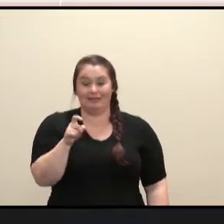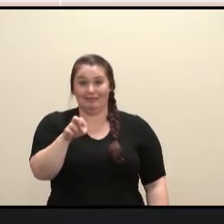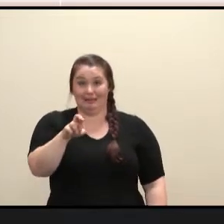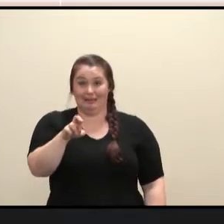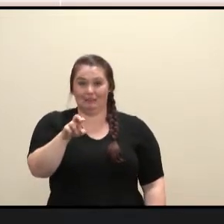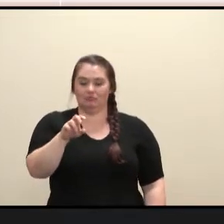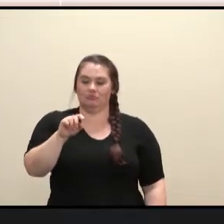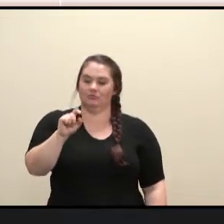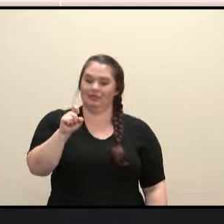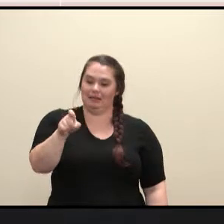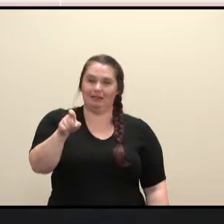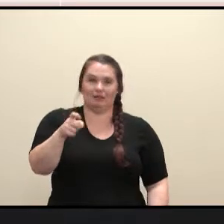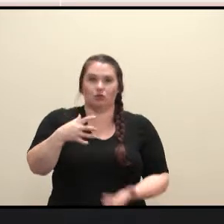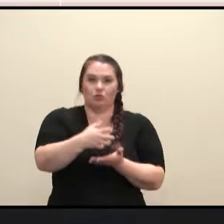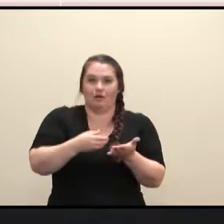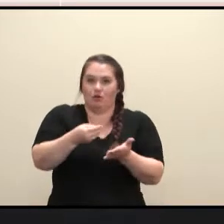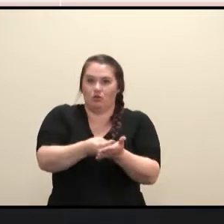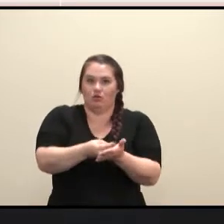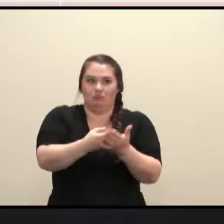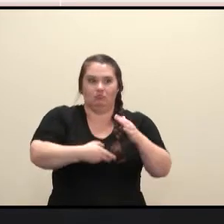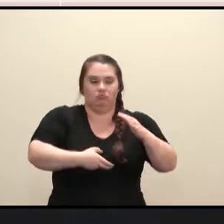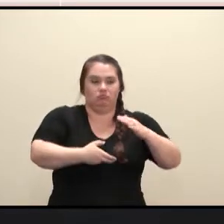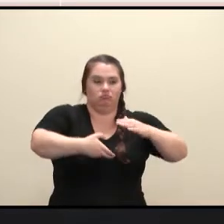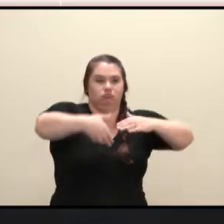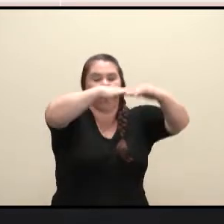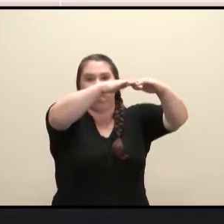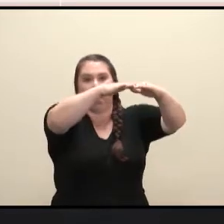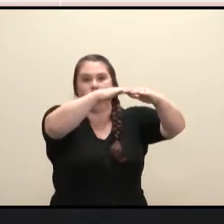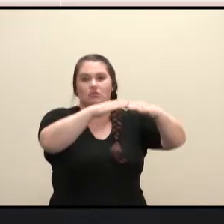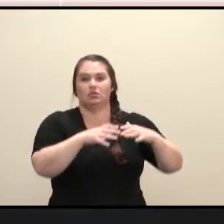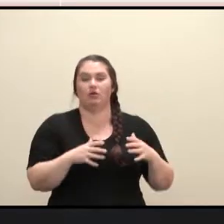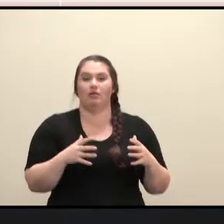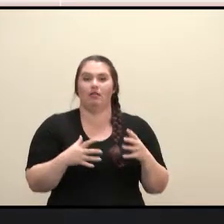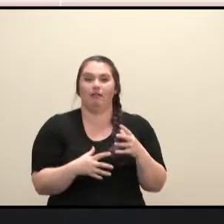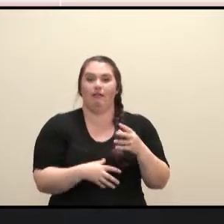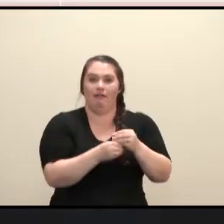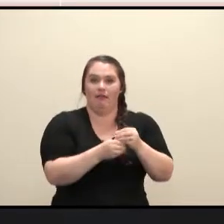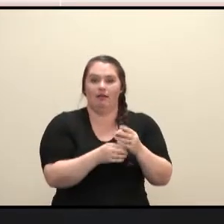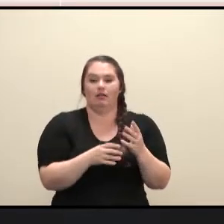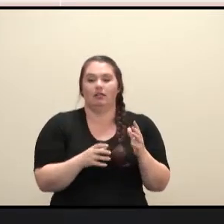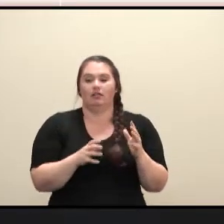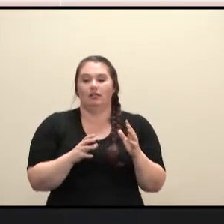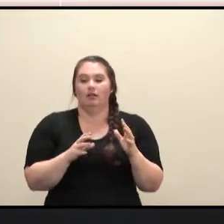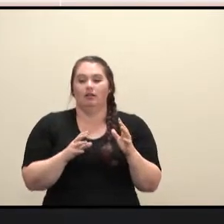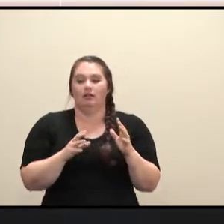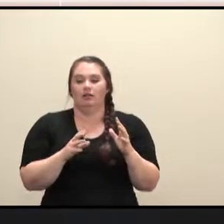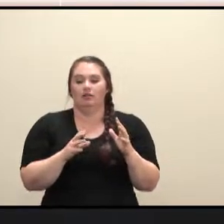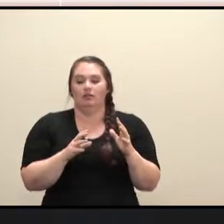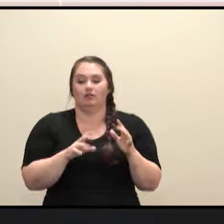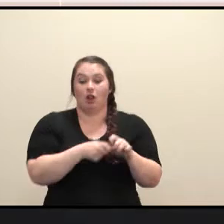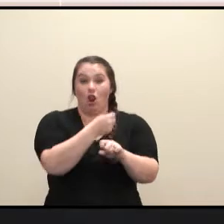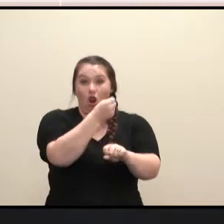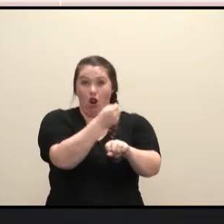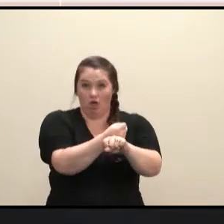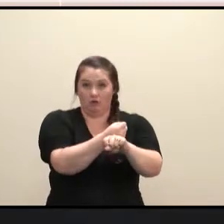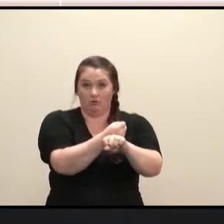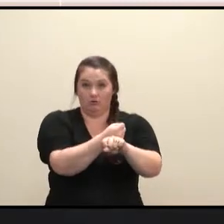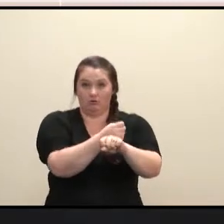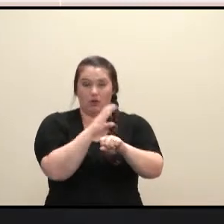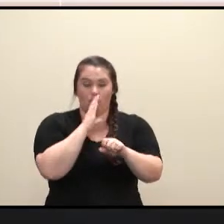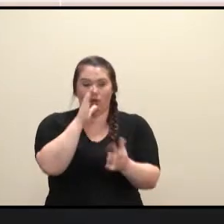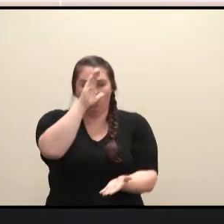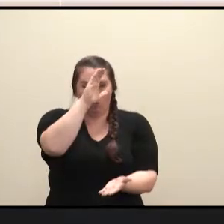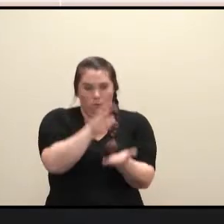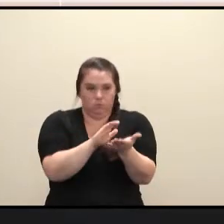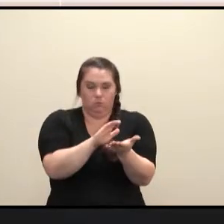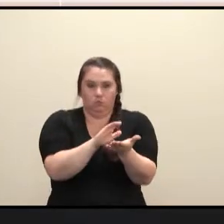so high. So they put in a mechanism in the law that automatically reduces the tax rate, compresses the tax